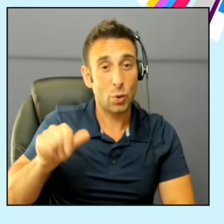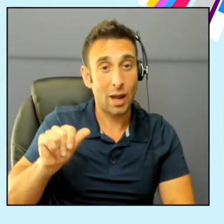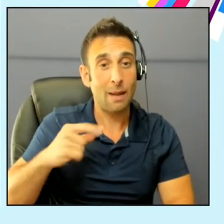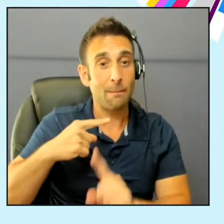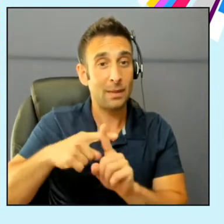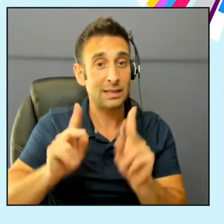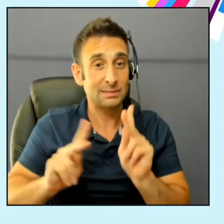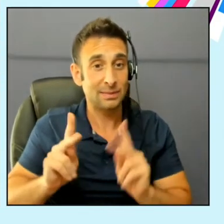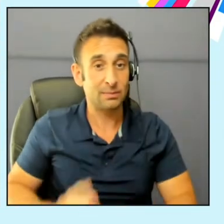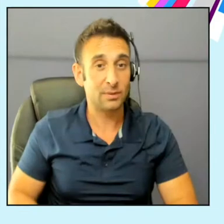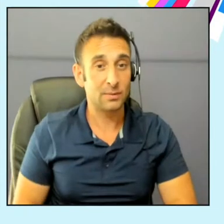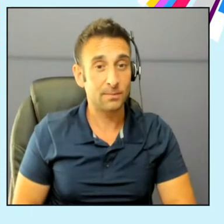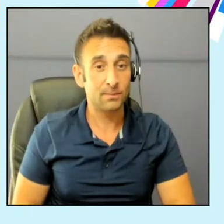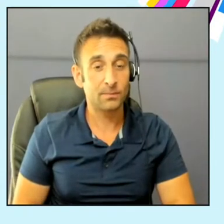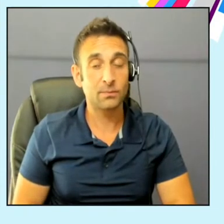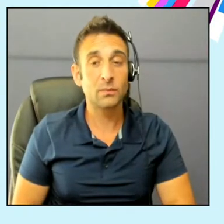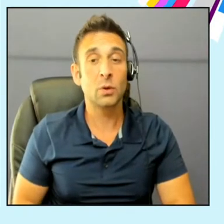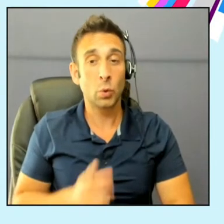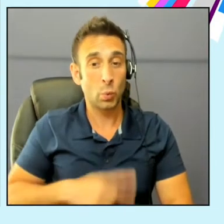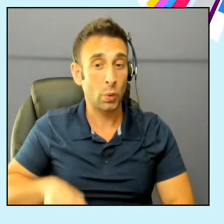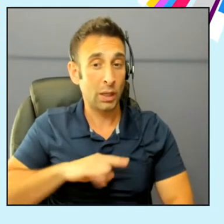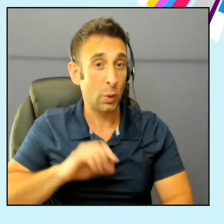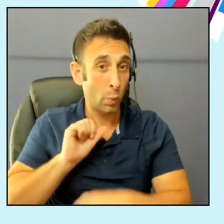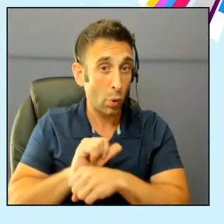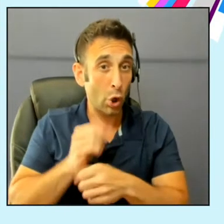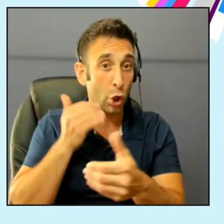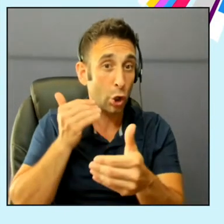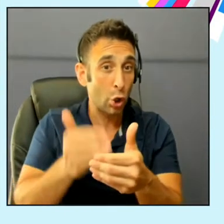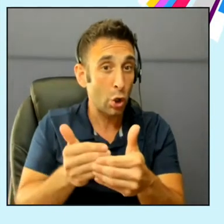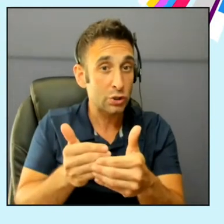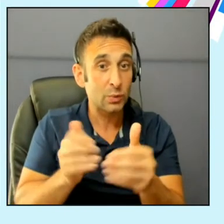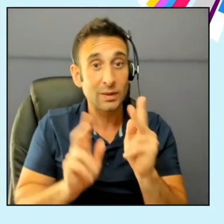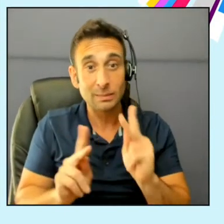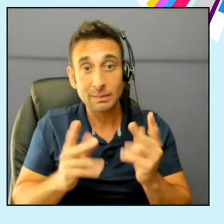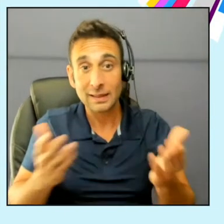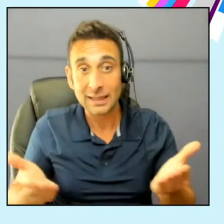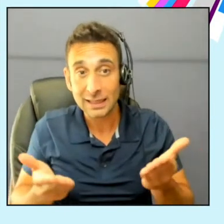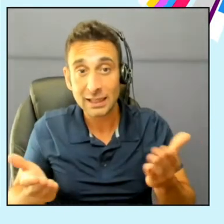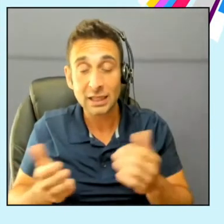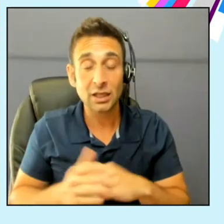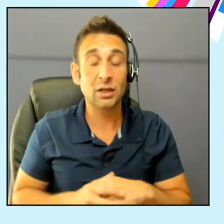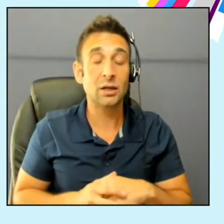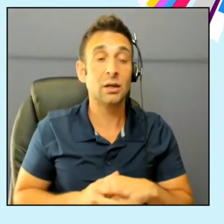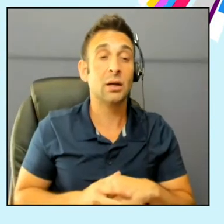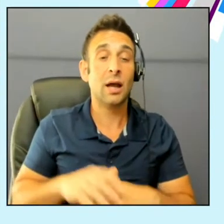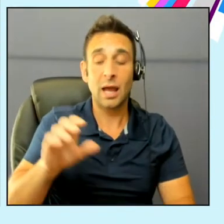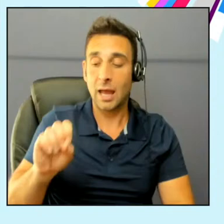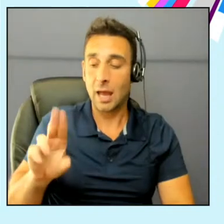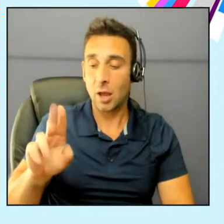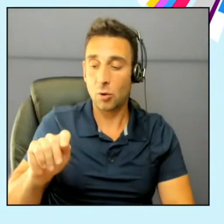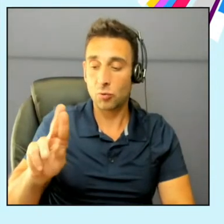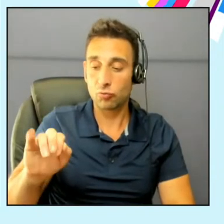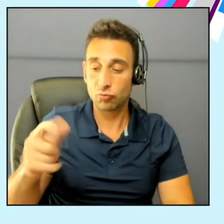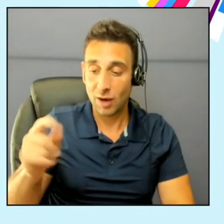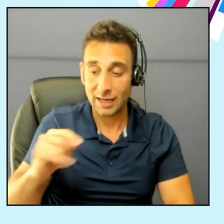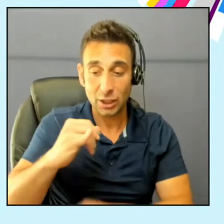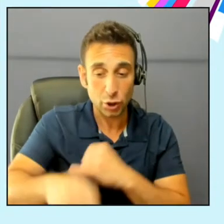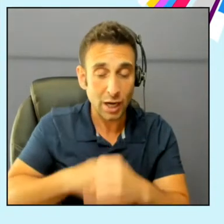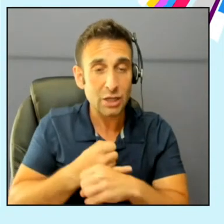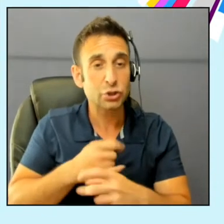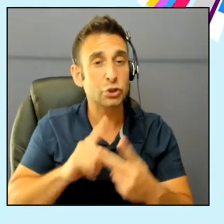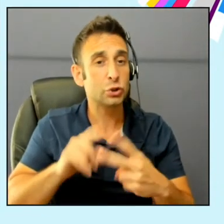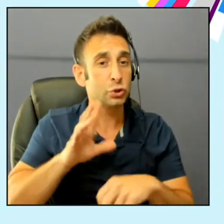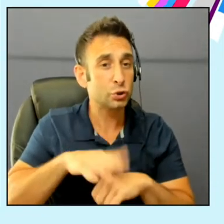closely with our partners here at the table today, Outright International, with RFSL Sweden, to make